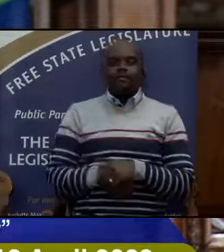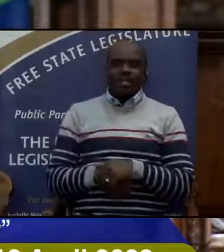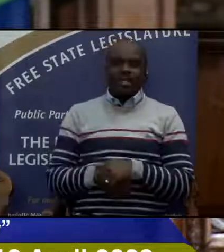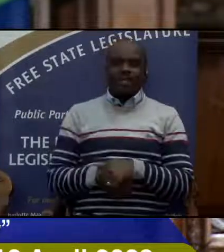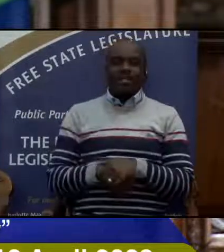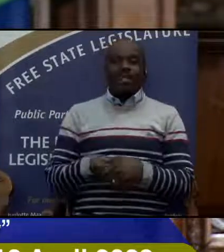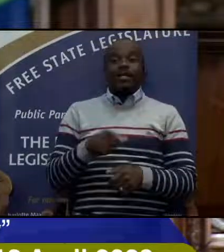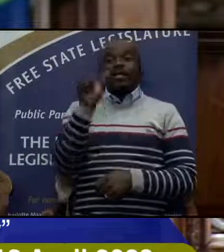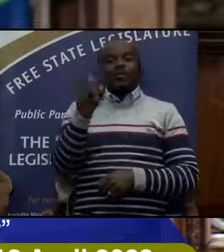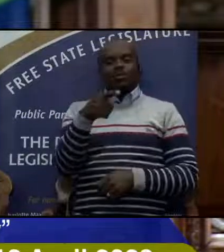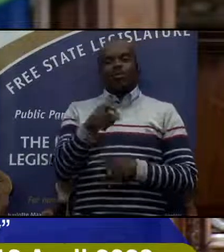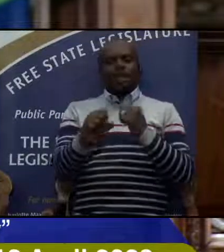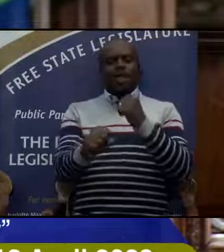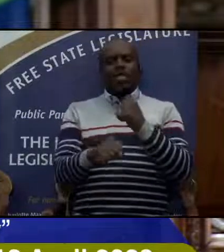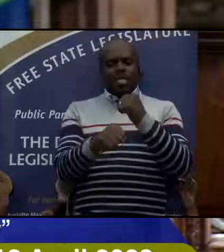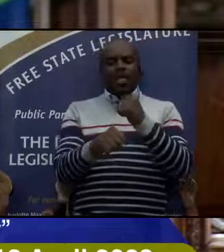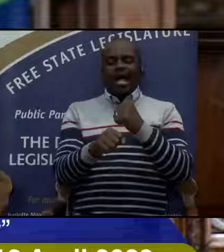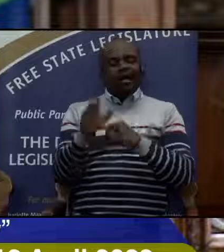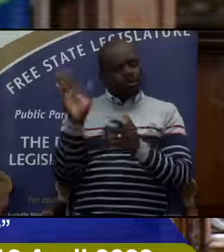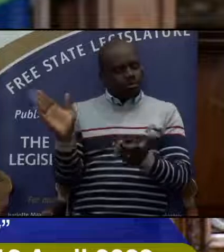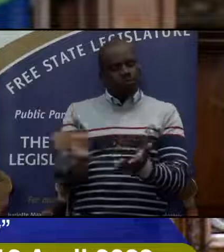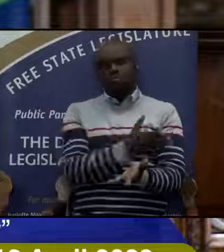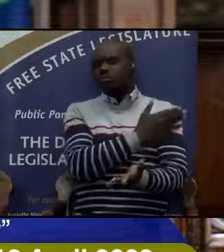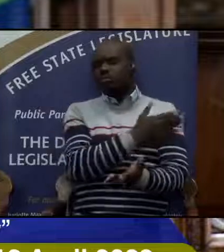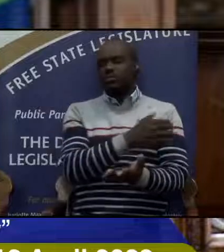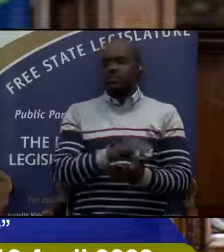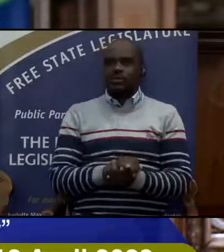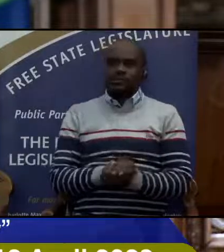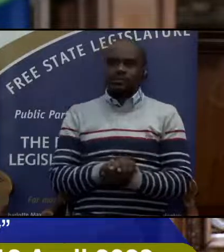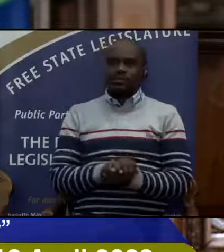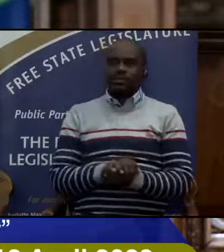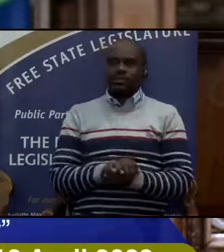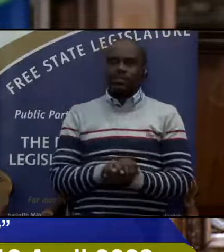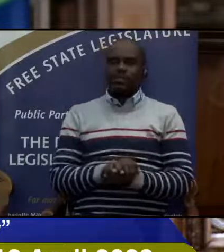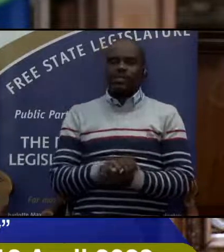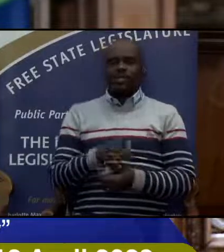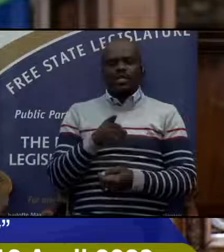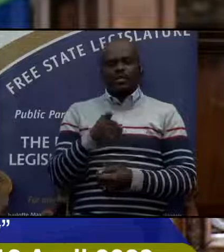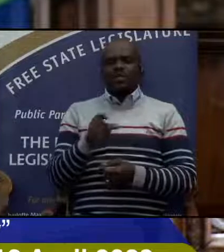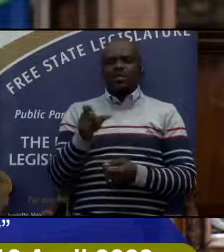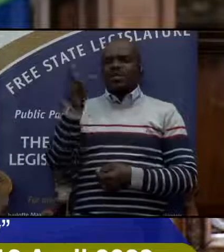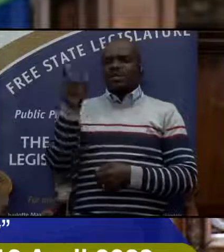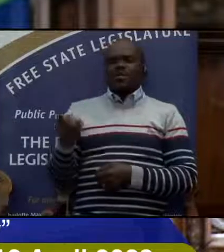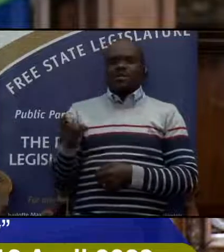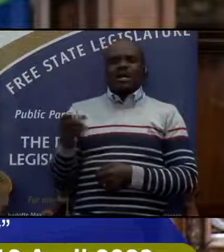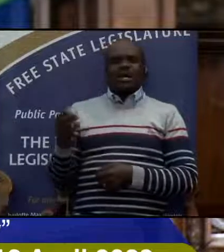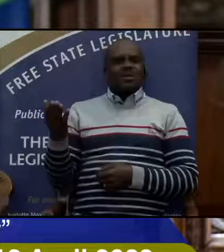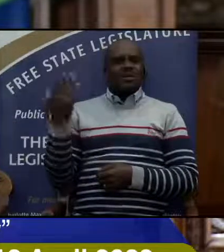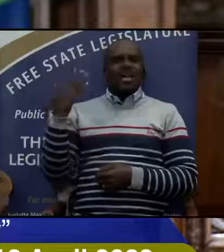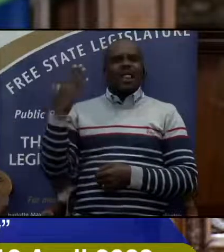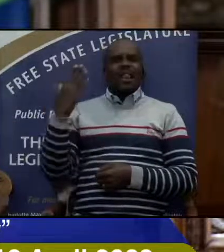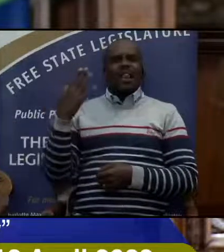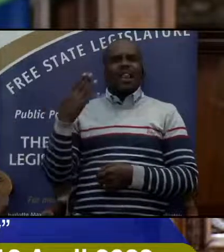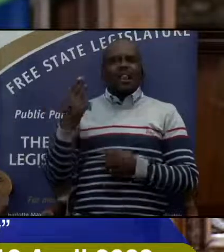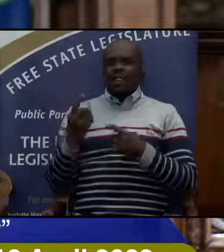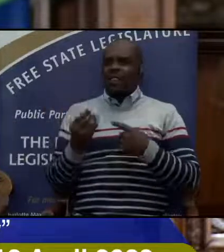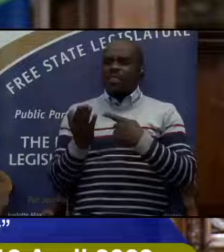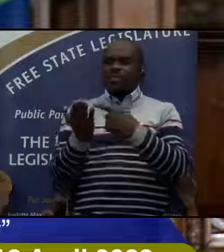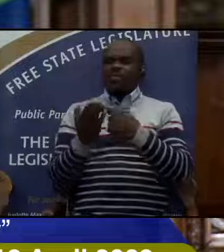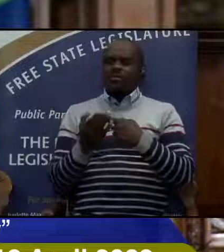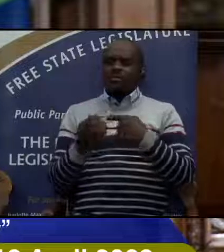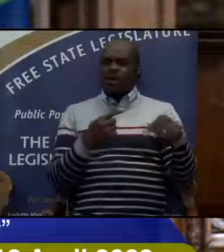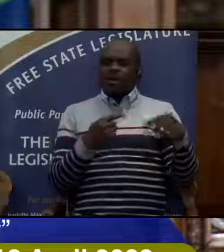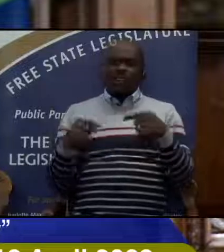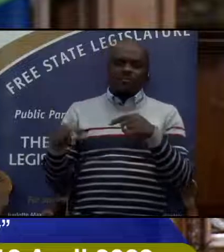Rudolf Christiana de Wet. These are part of people who negotiated for Union of South Africa